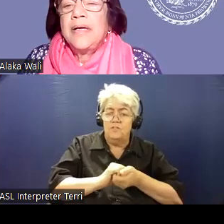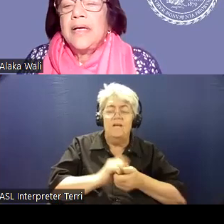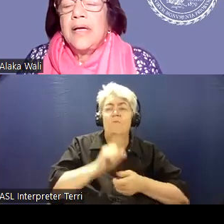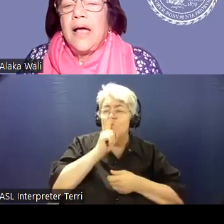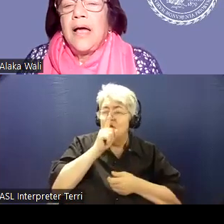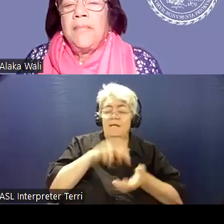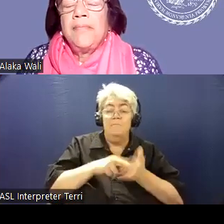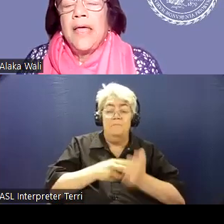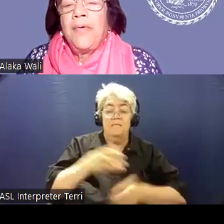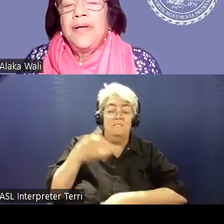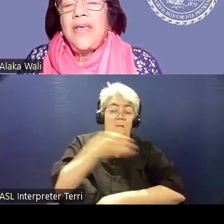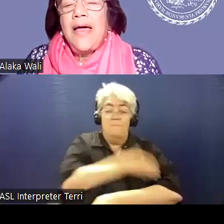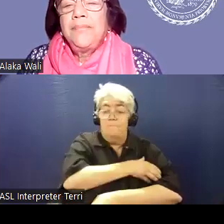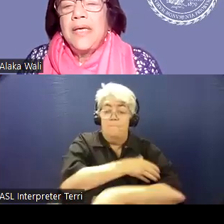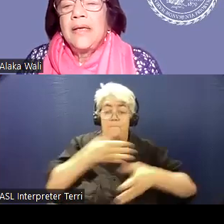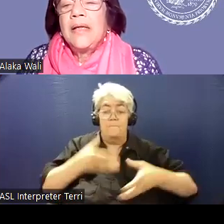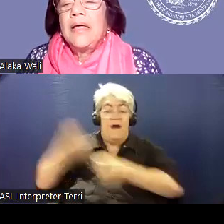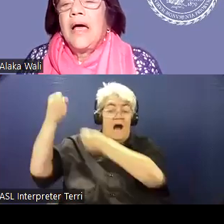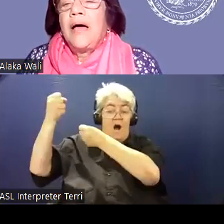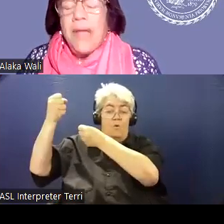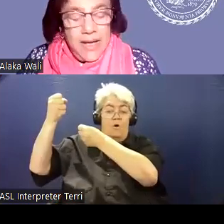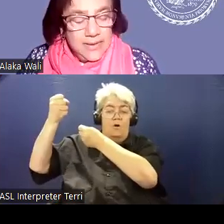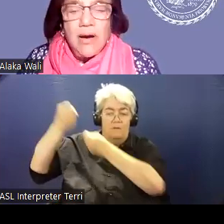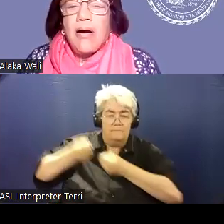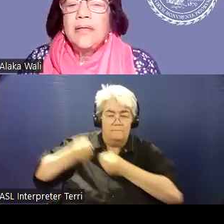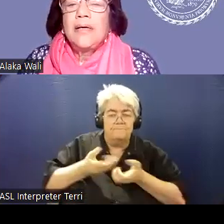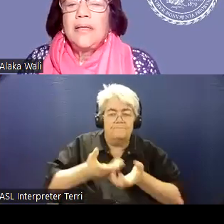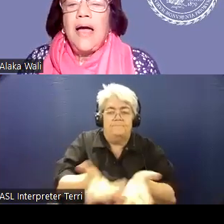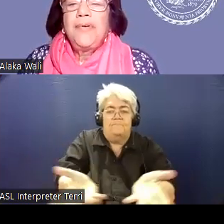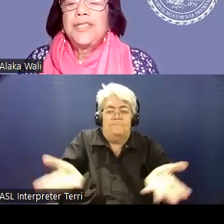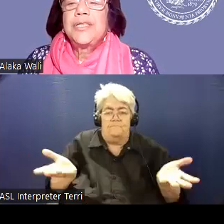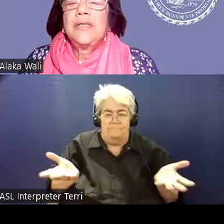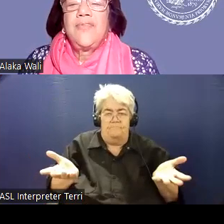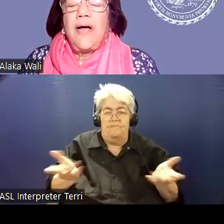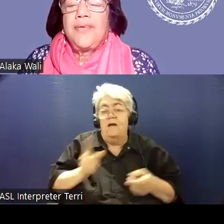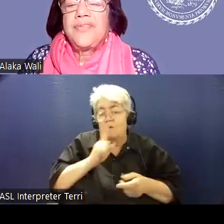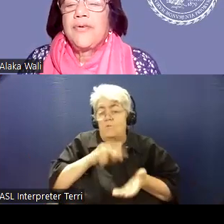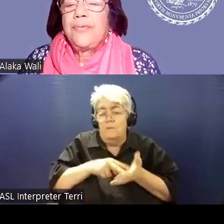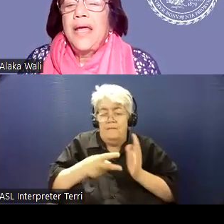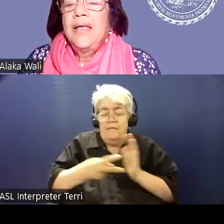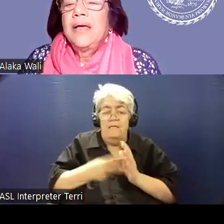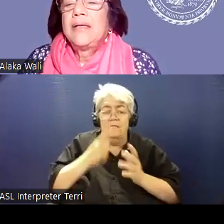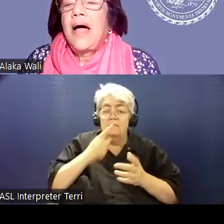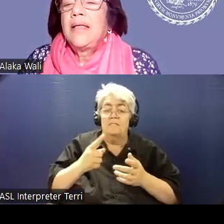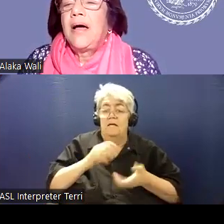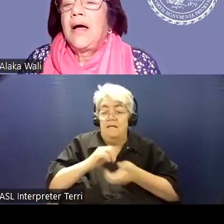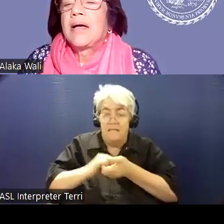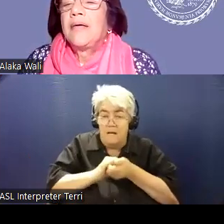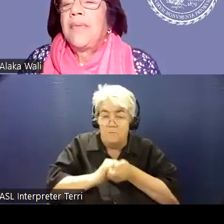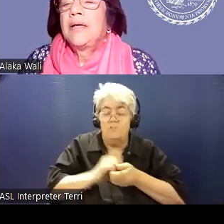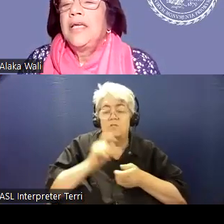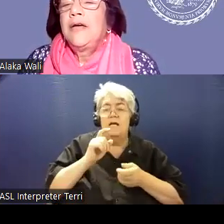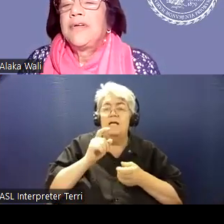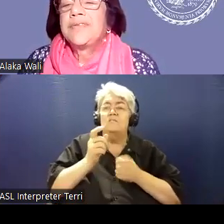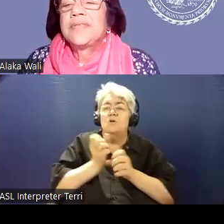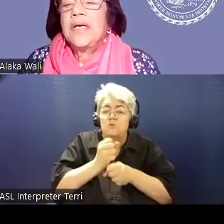power. And what does that mean? At its heart, collaboration involves creating a dialogue